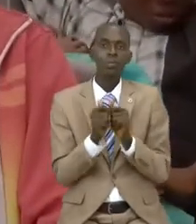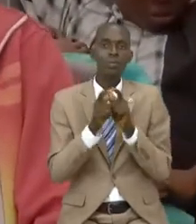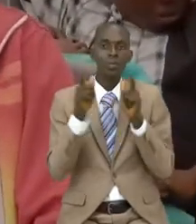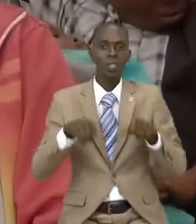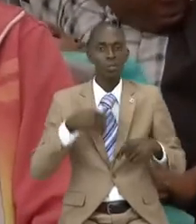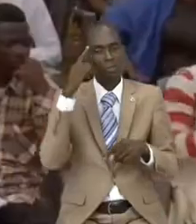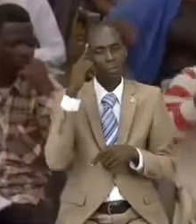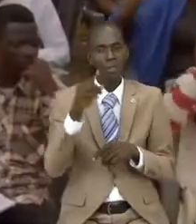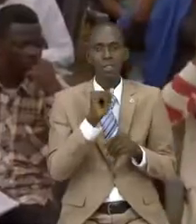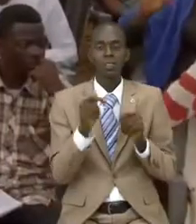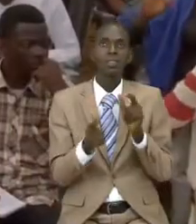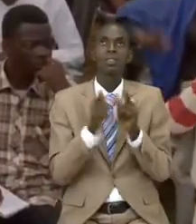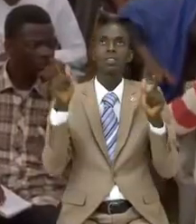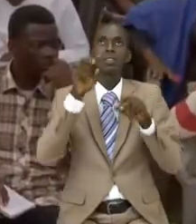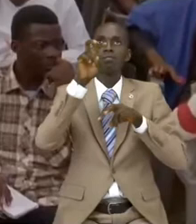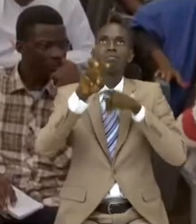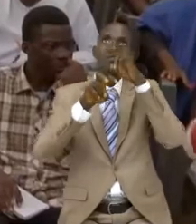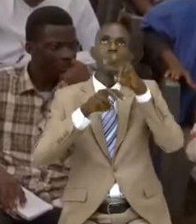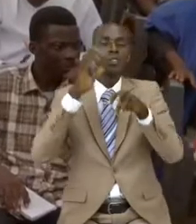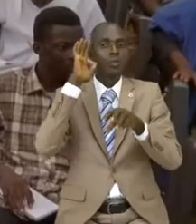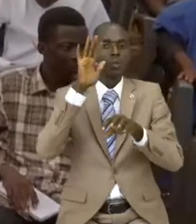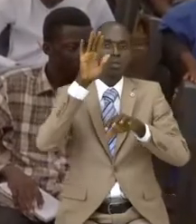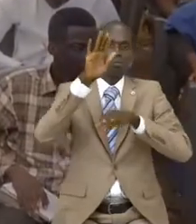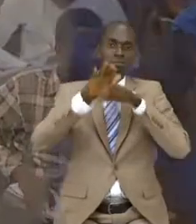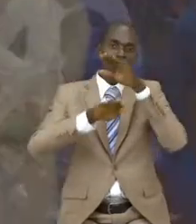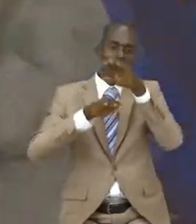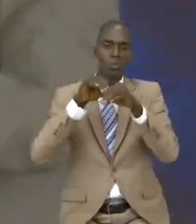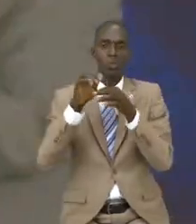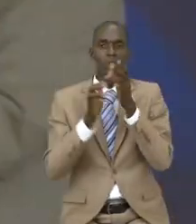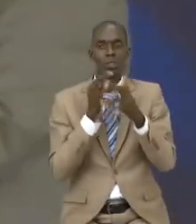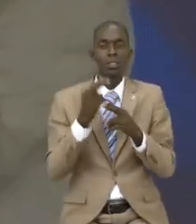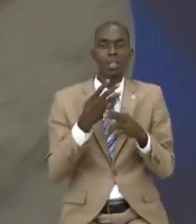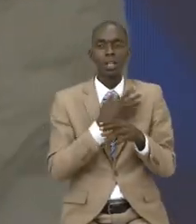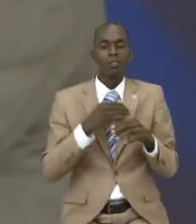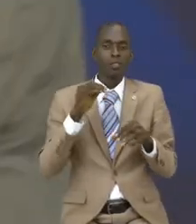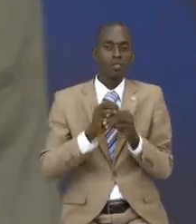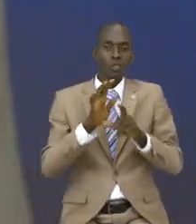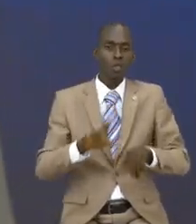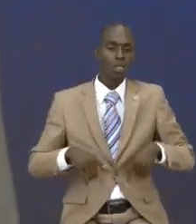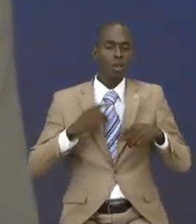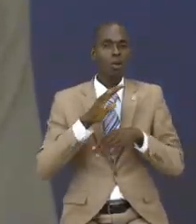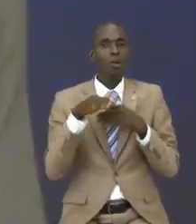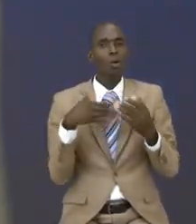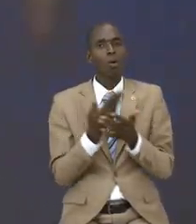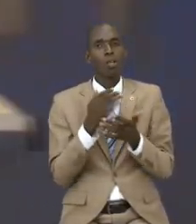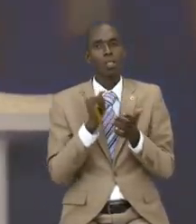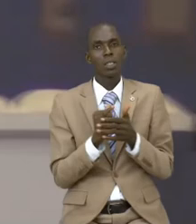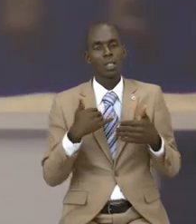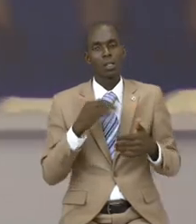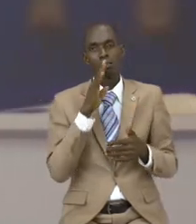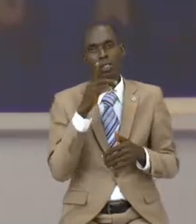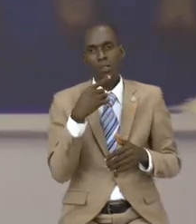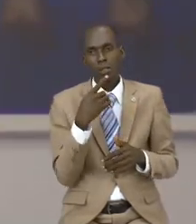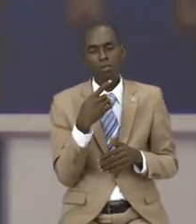will climb. And in your life, all that was spoken about and the prophecy of goodness in